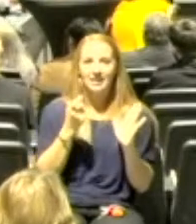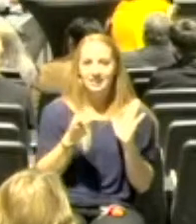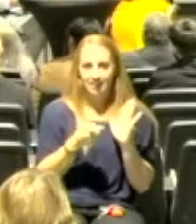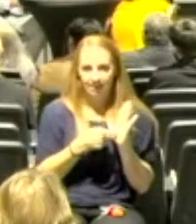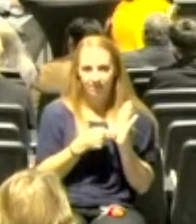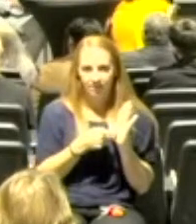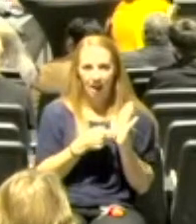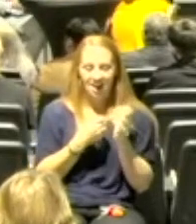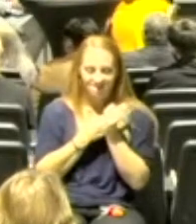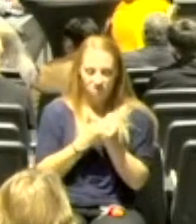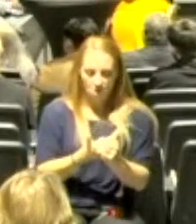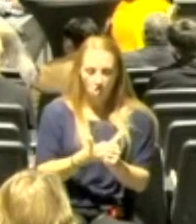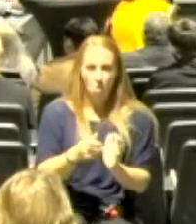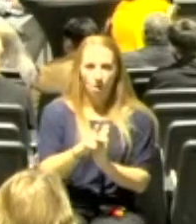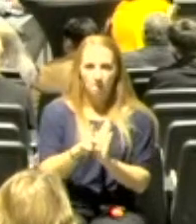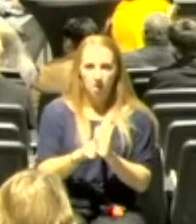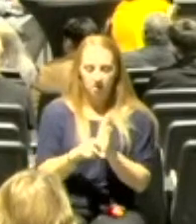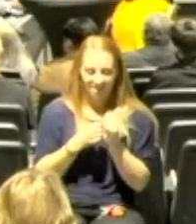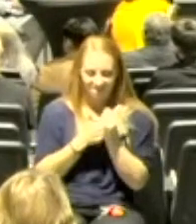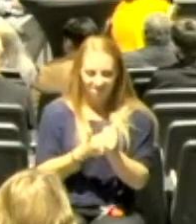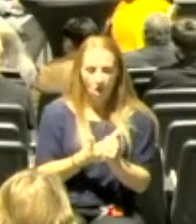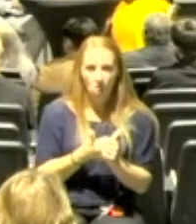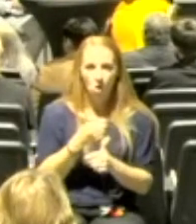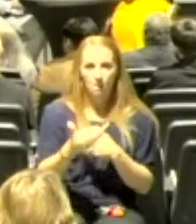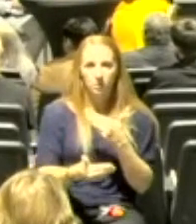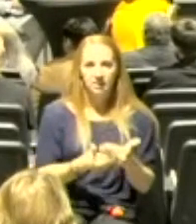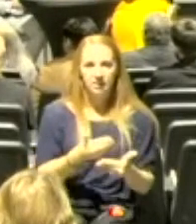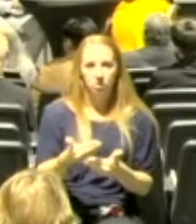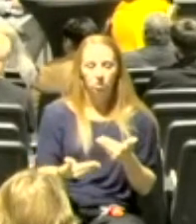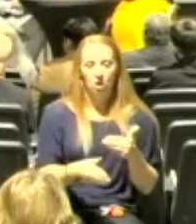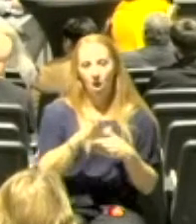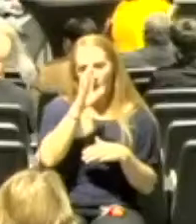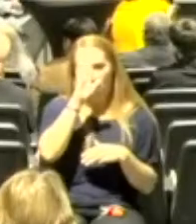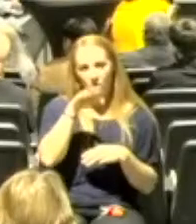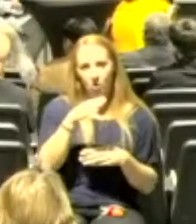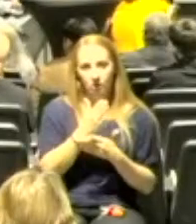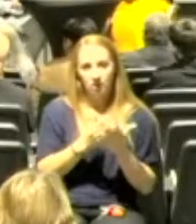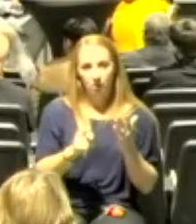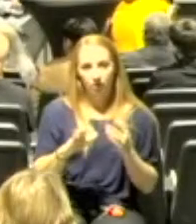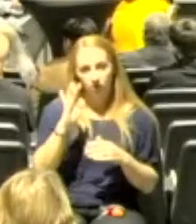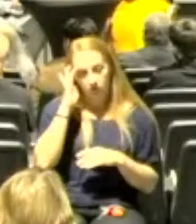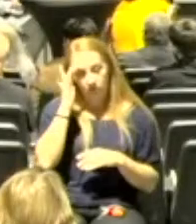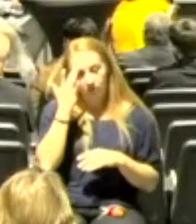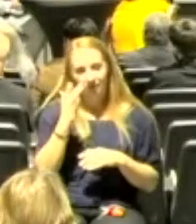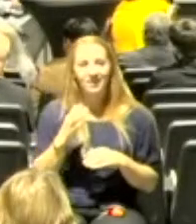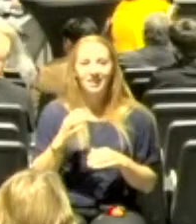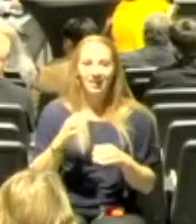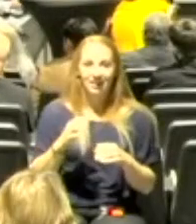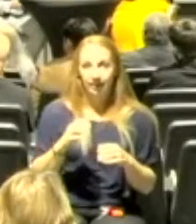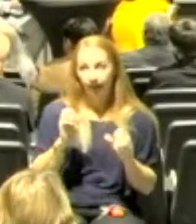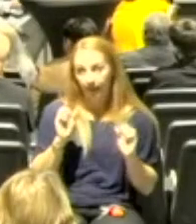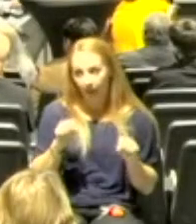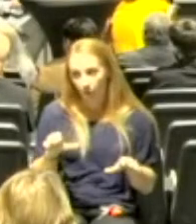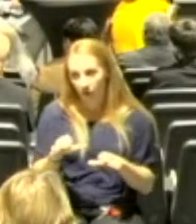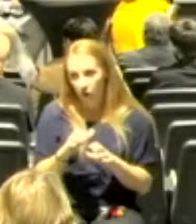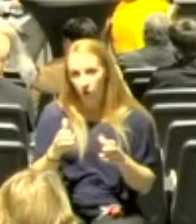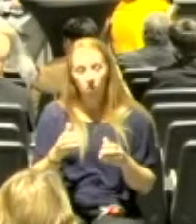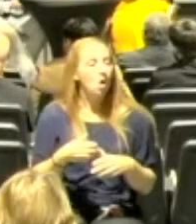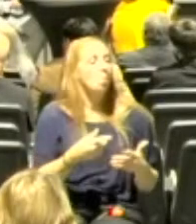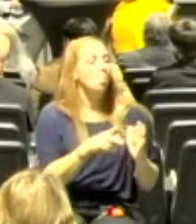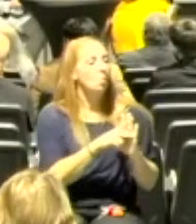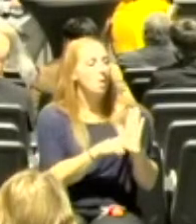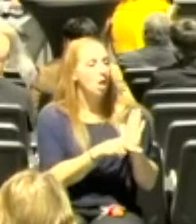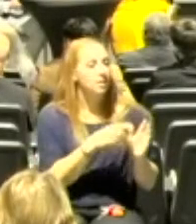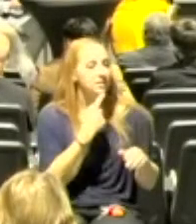we follow a policy and procedure around that? I know several of them are probably tired of me. They'll say, can we do this or should we do this? They'll say, what does the policy